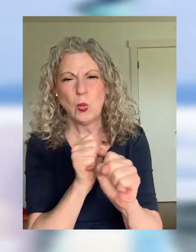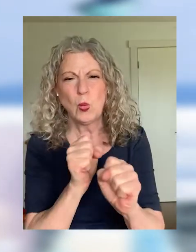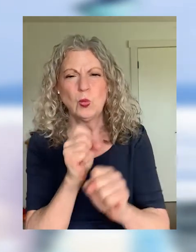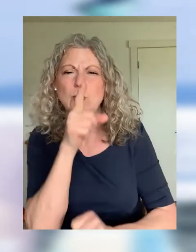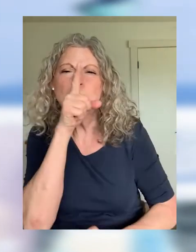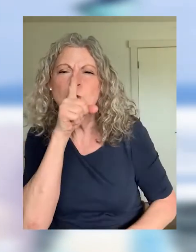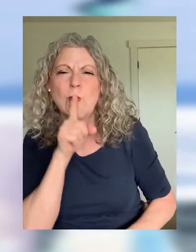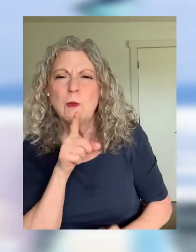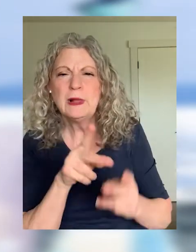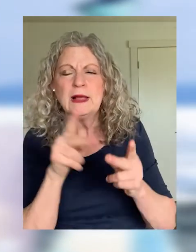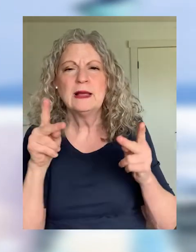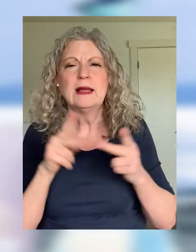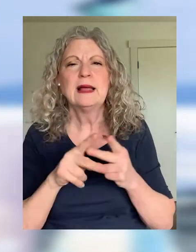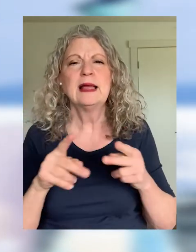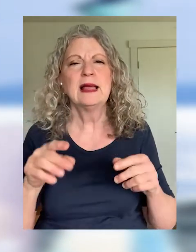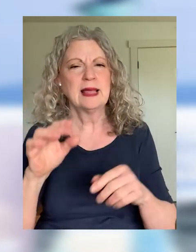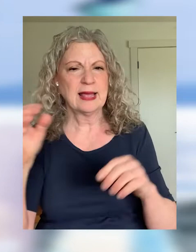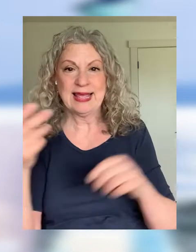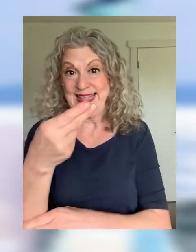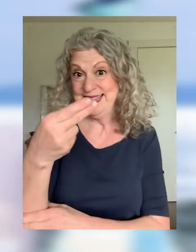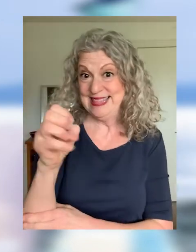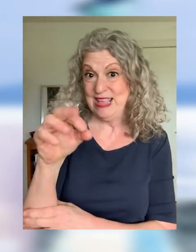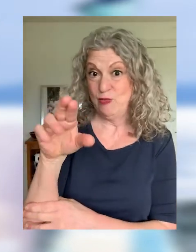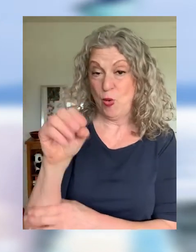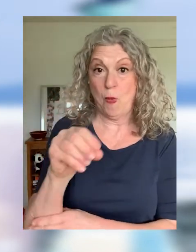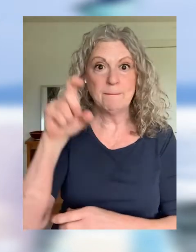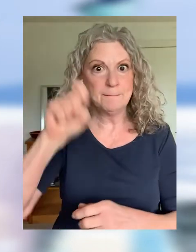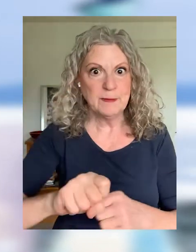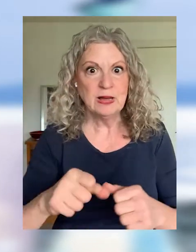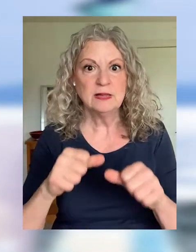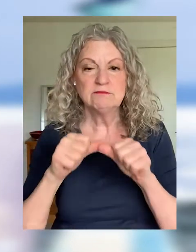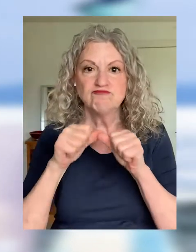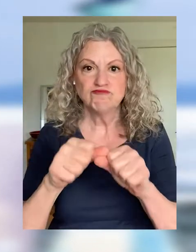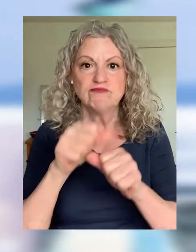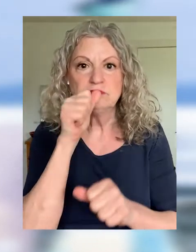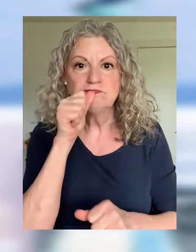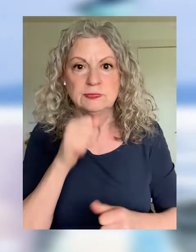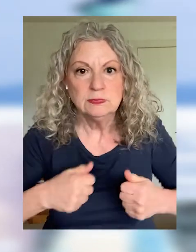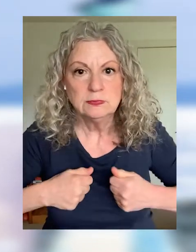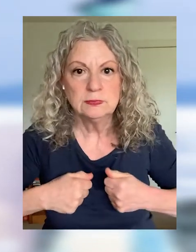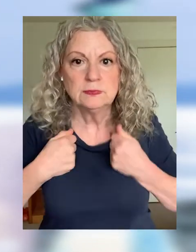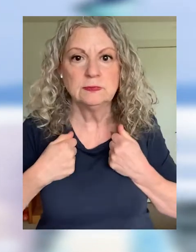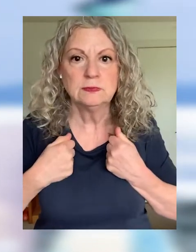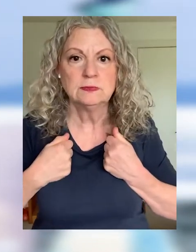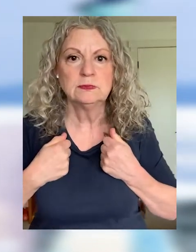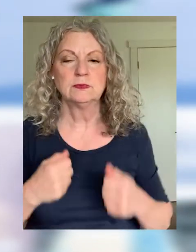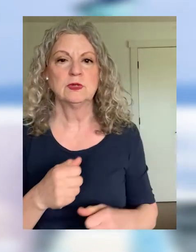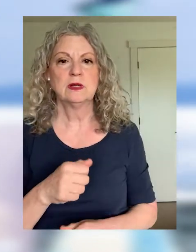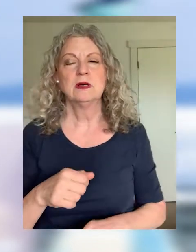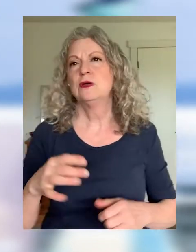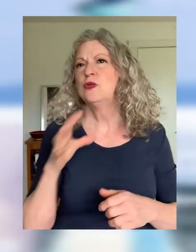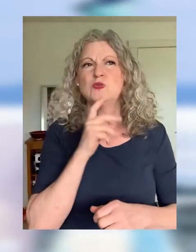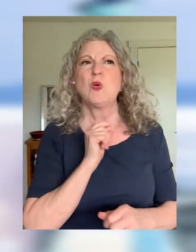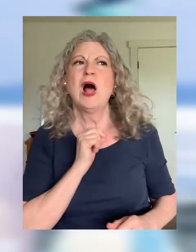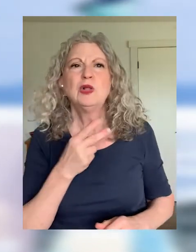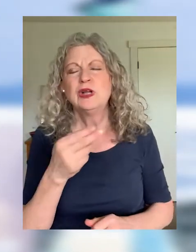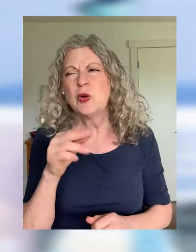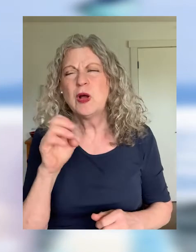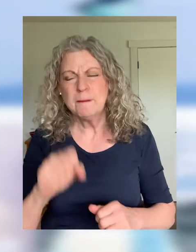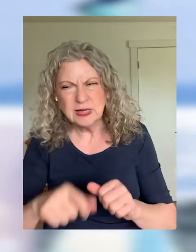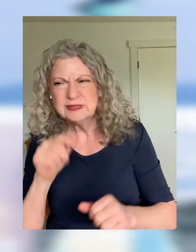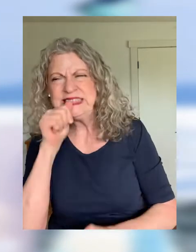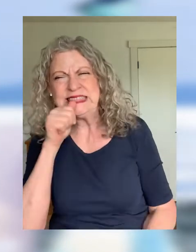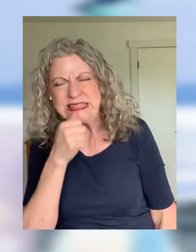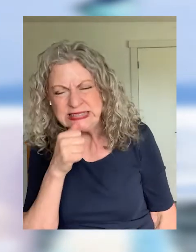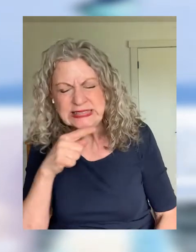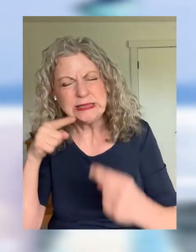bottom of the sea, the hero must simply survive to continue on his journey. The swallowed heroine must just tough